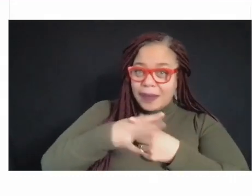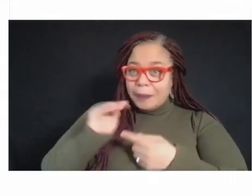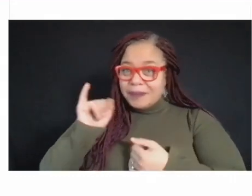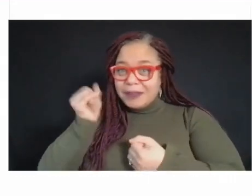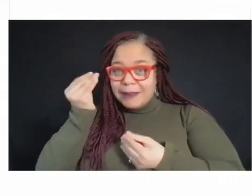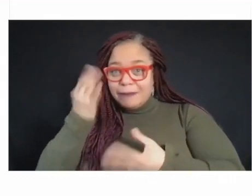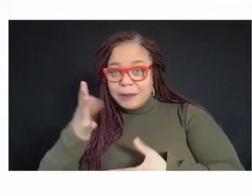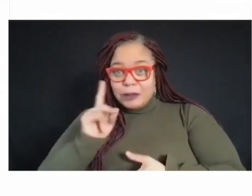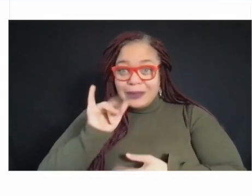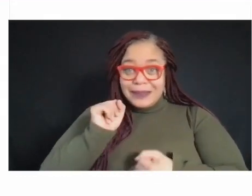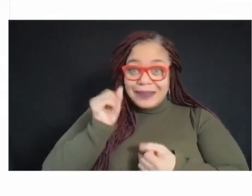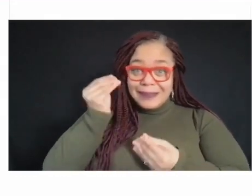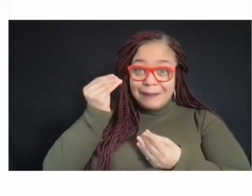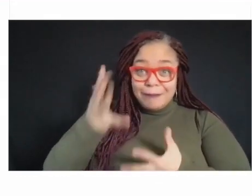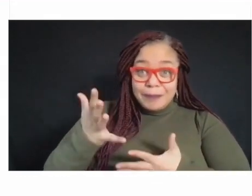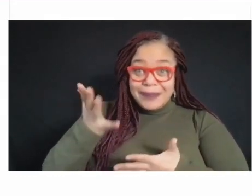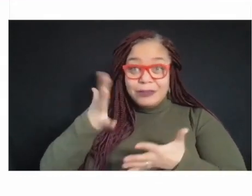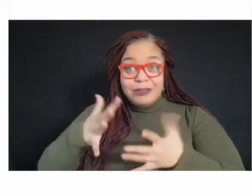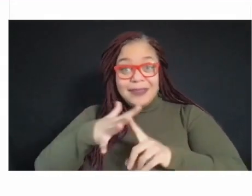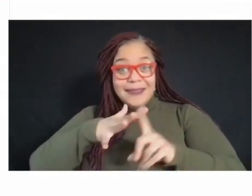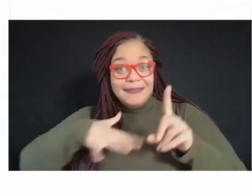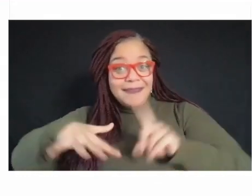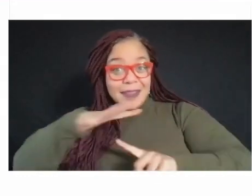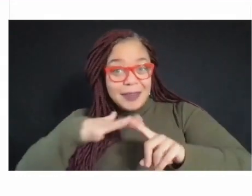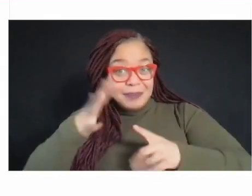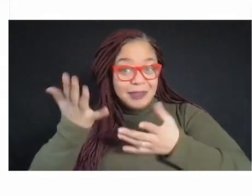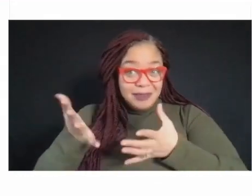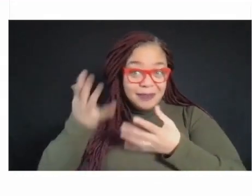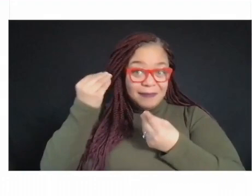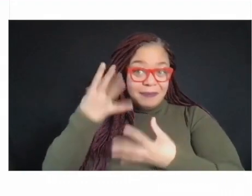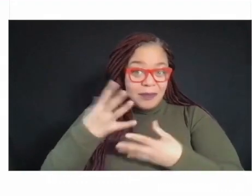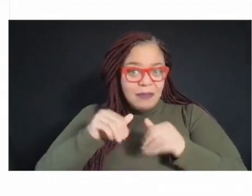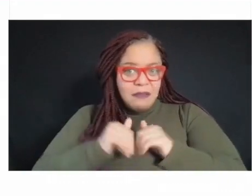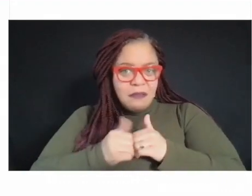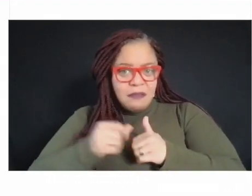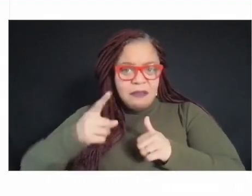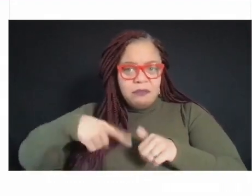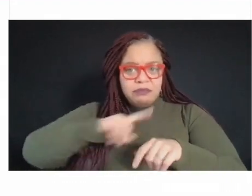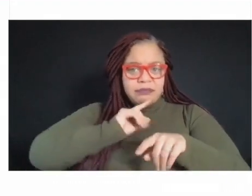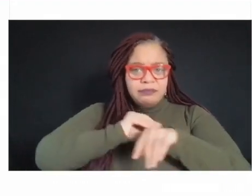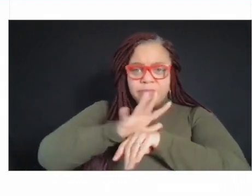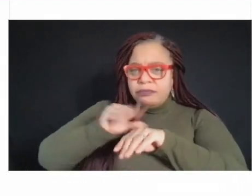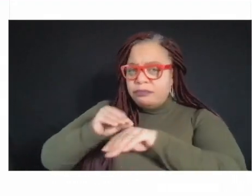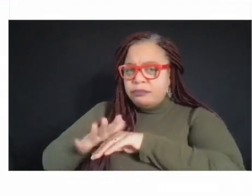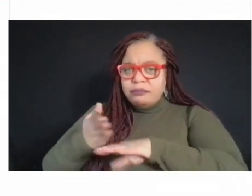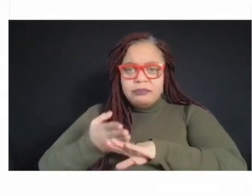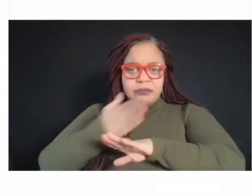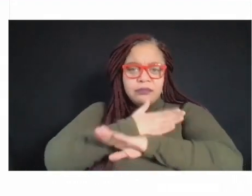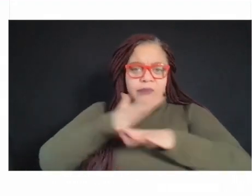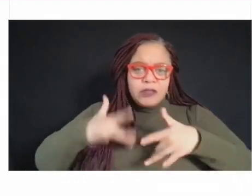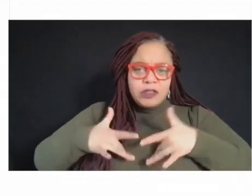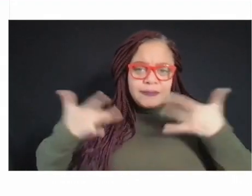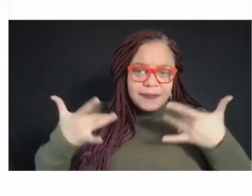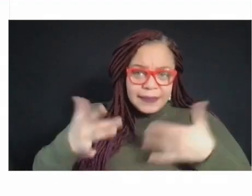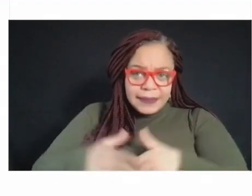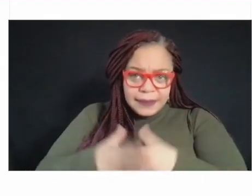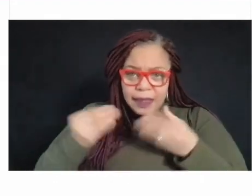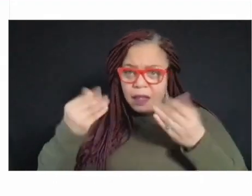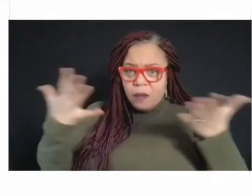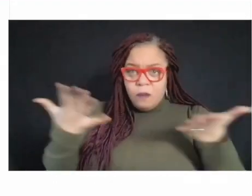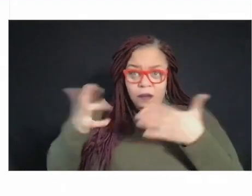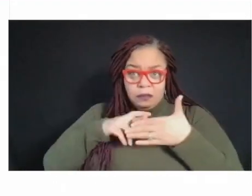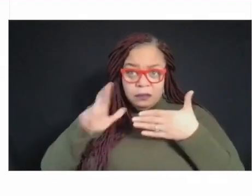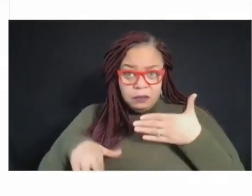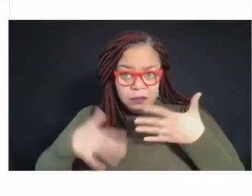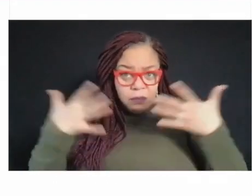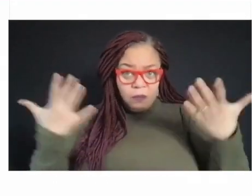influenced prior events and what the cost of it is kind of at this point in time. Some strategies that have been tried more generally to think about how